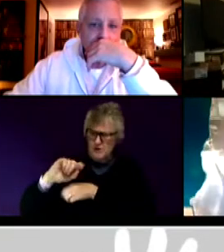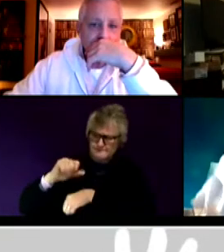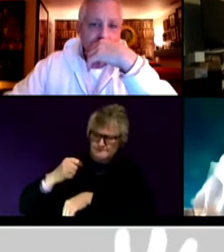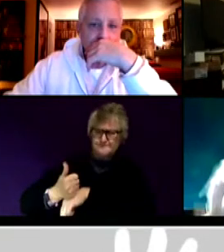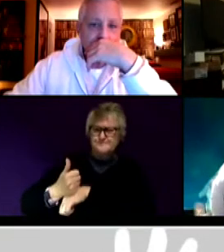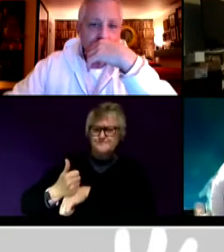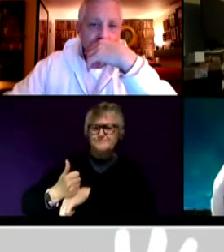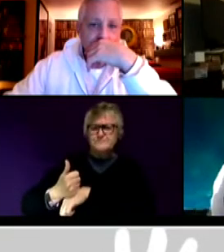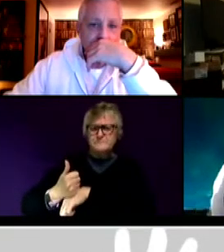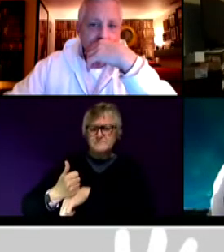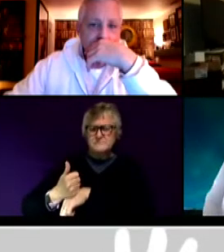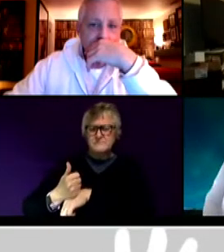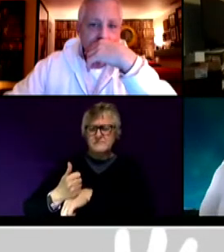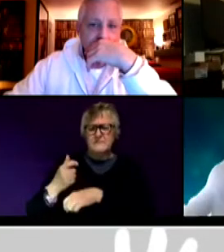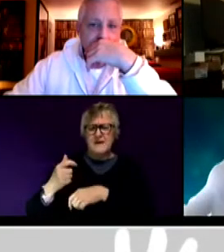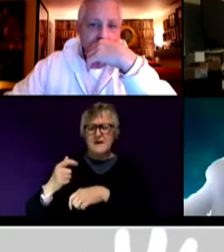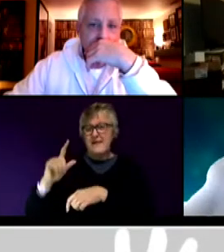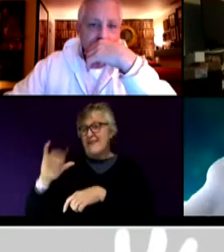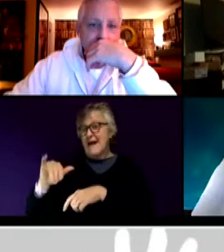committee.